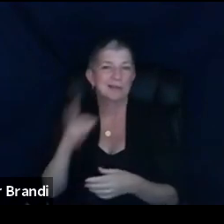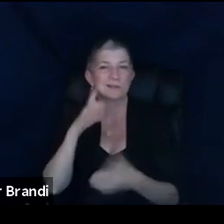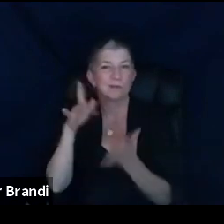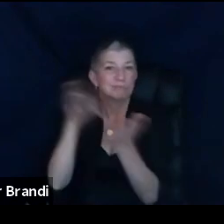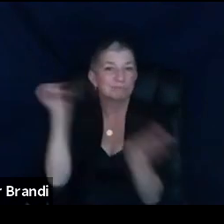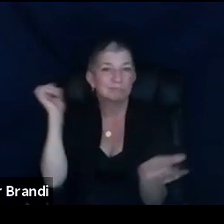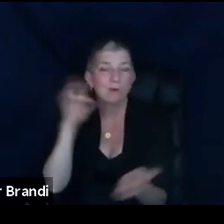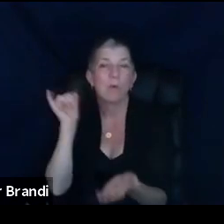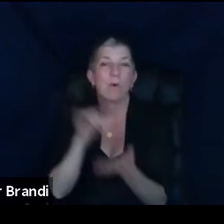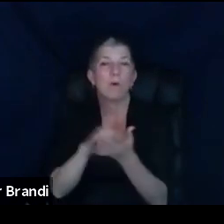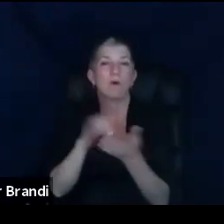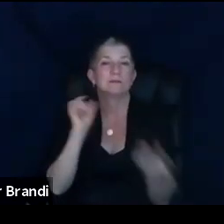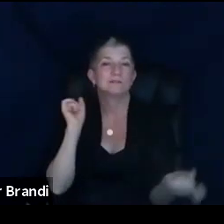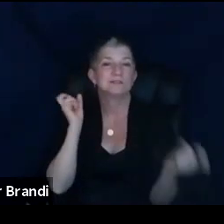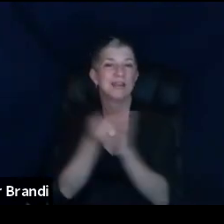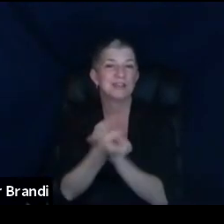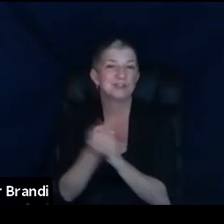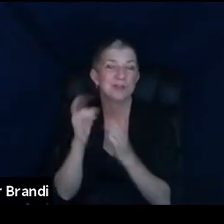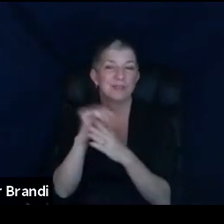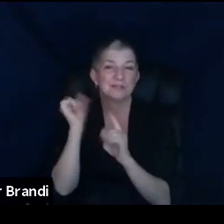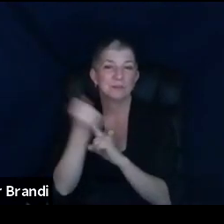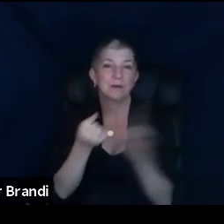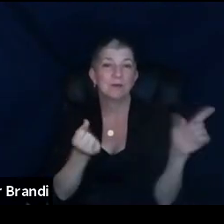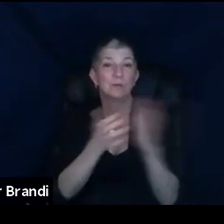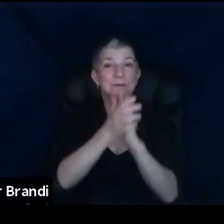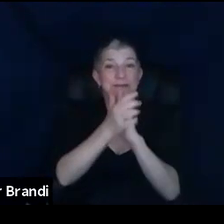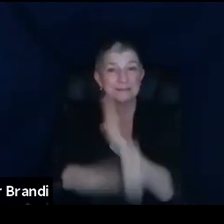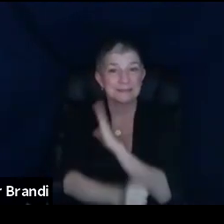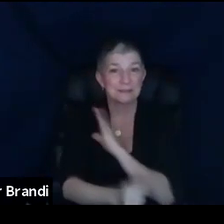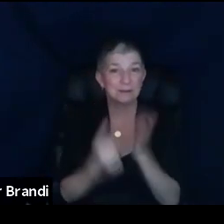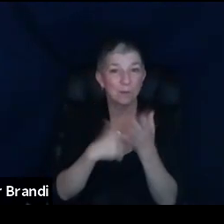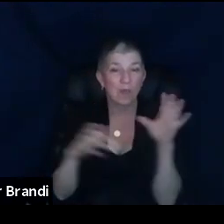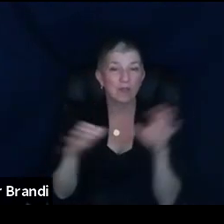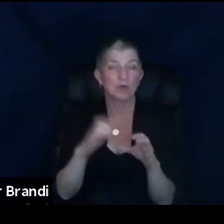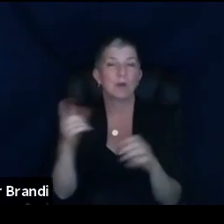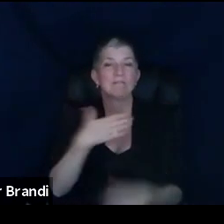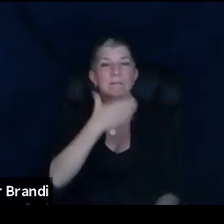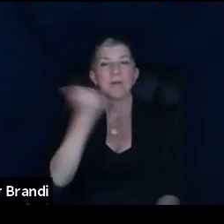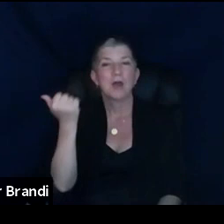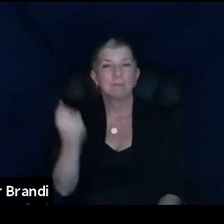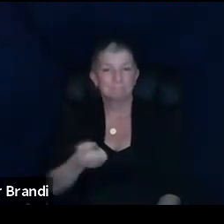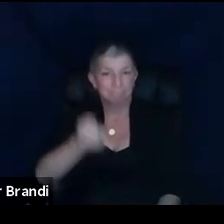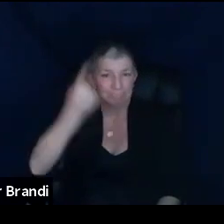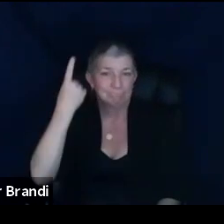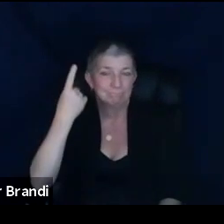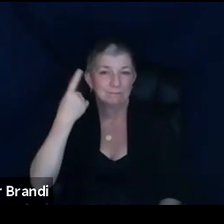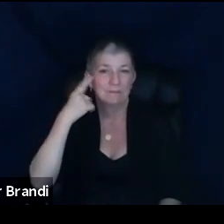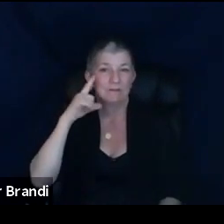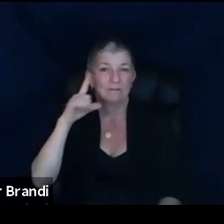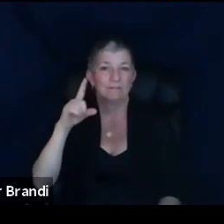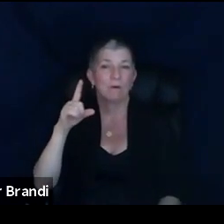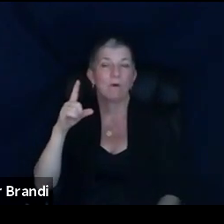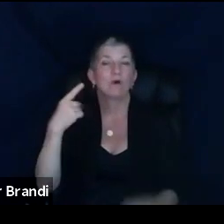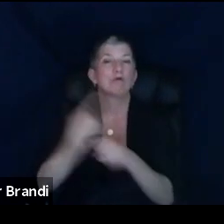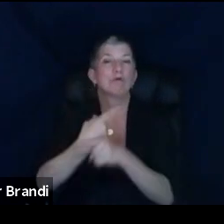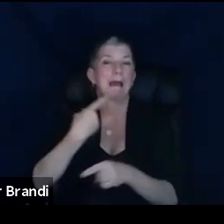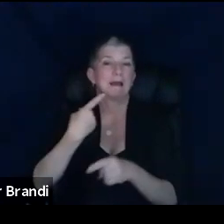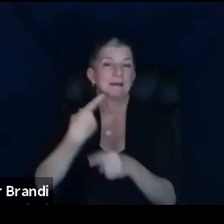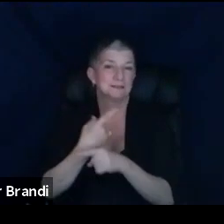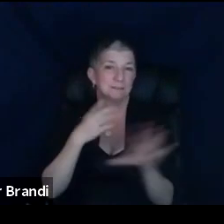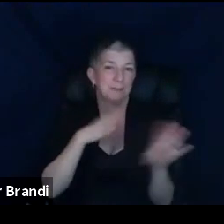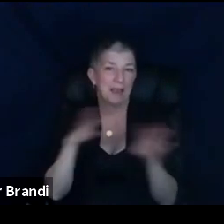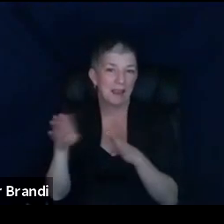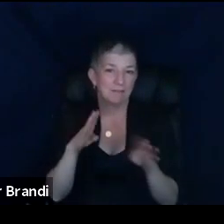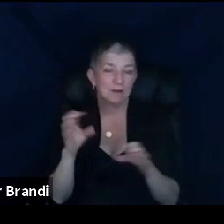into something else, who is skilled at what they're doing, so that you get a better frame of reference for correctness.